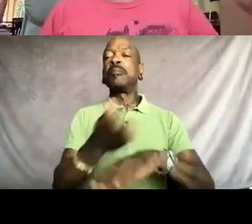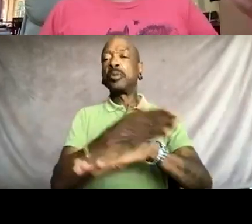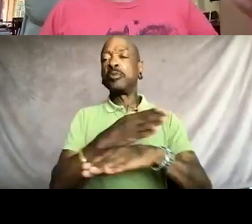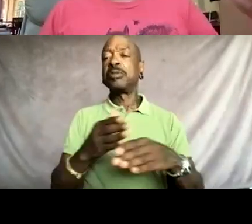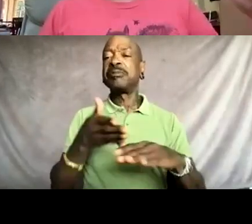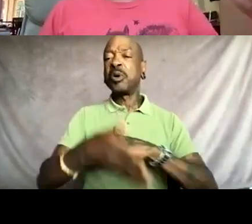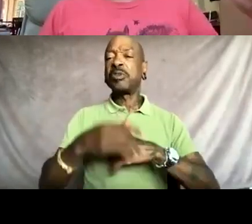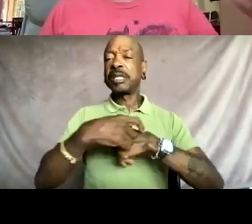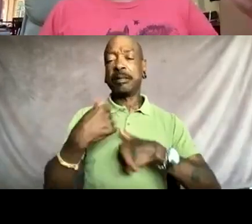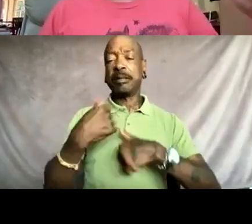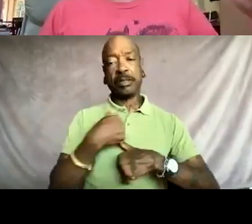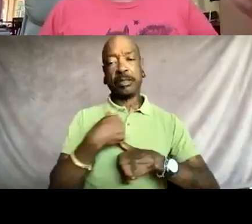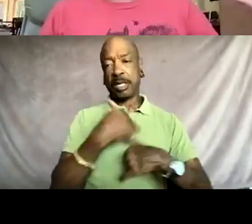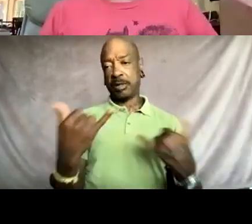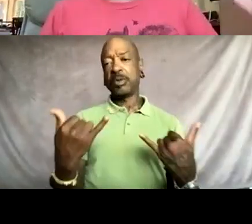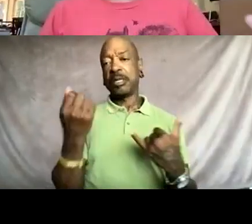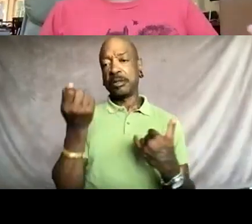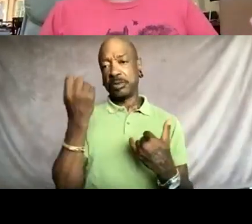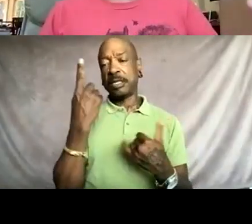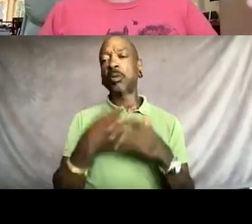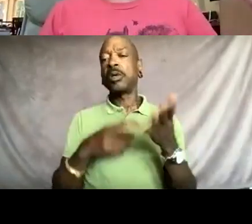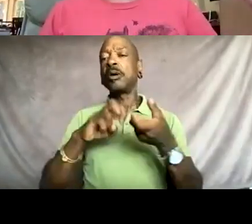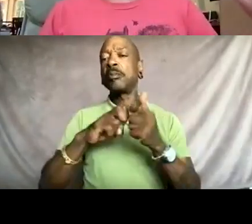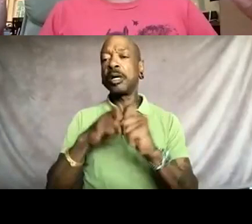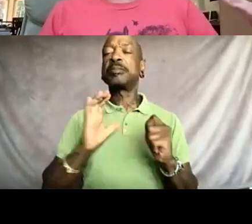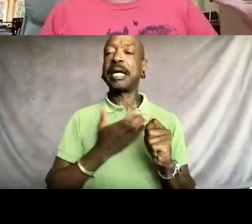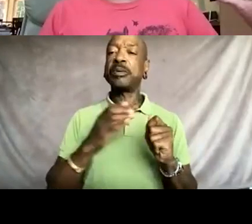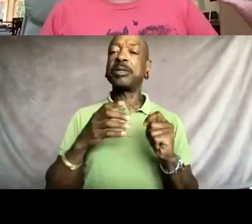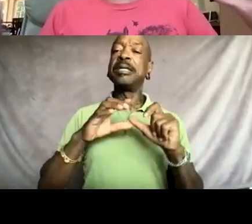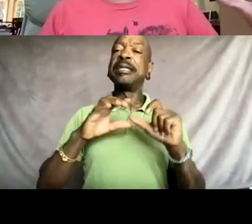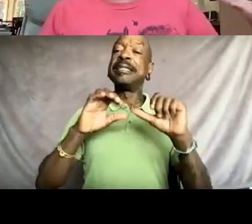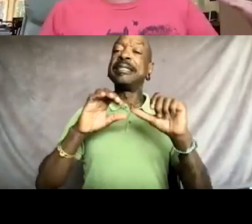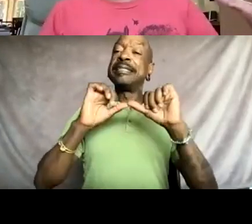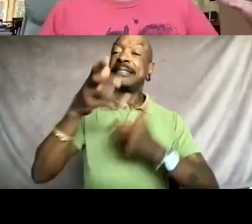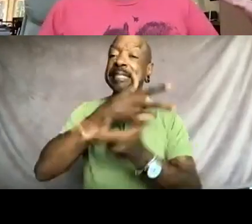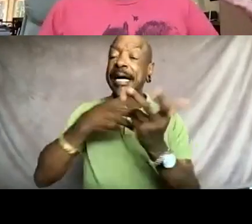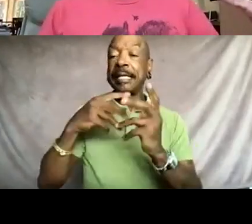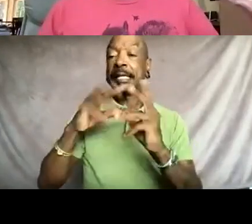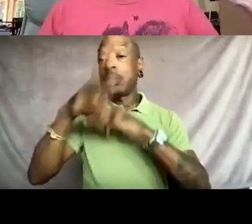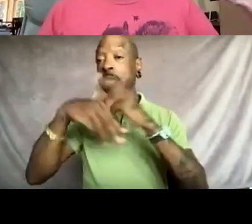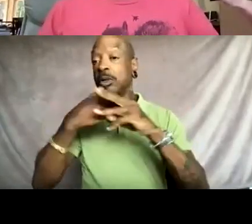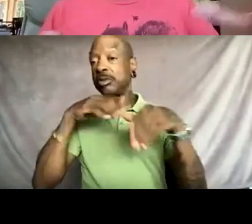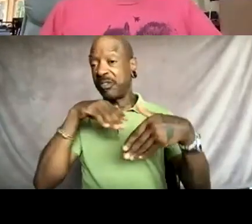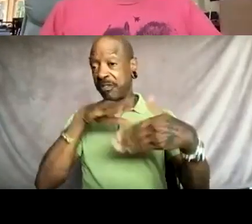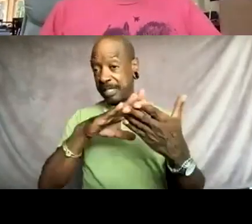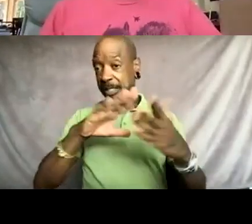we come to understand what are the problems that our society and our world are facing. And